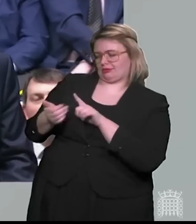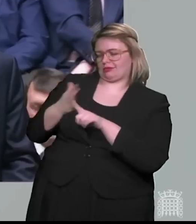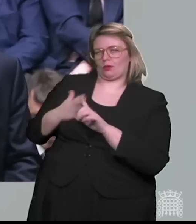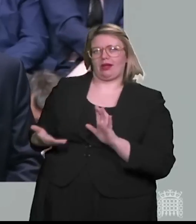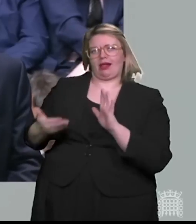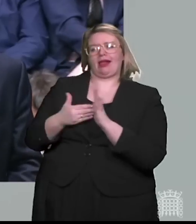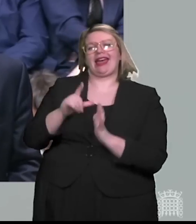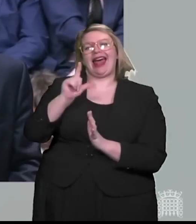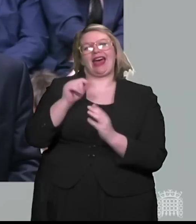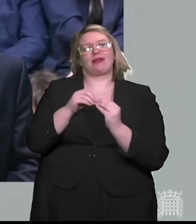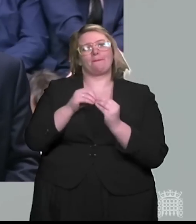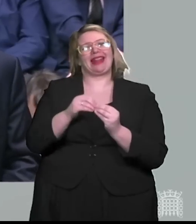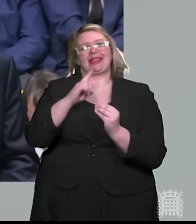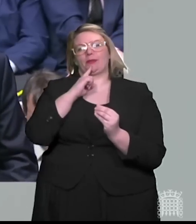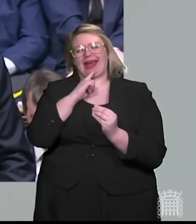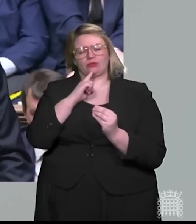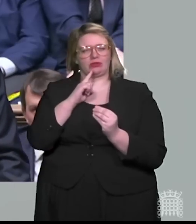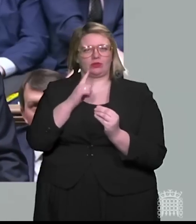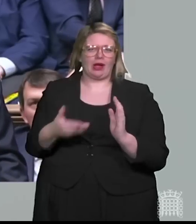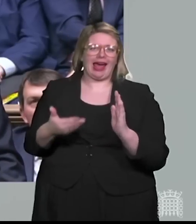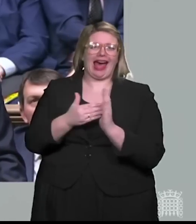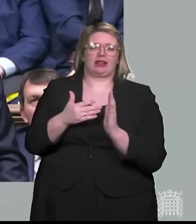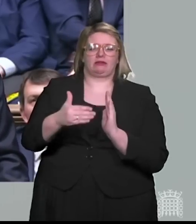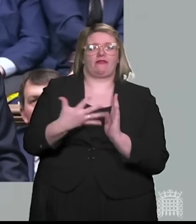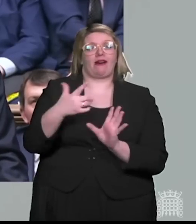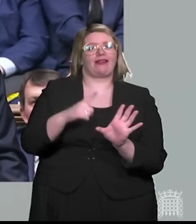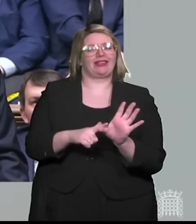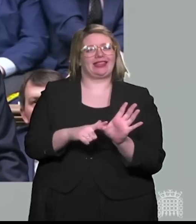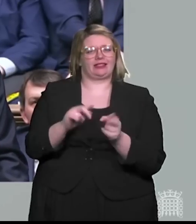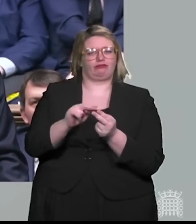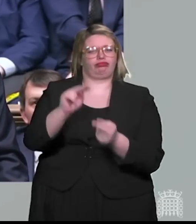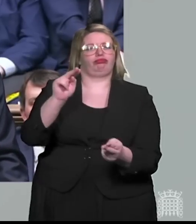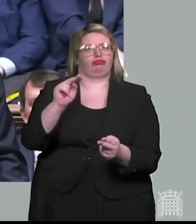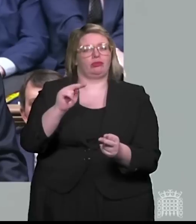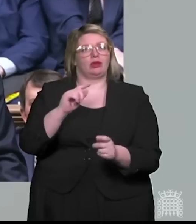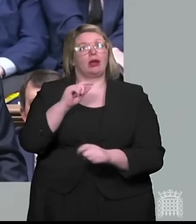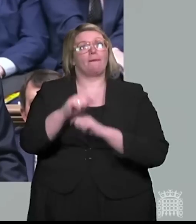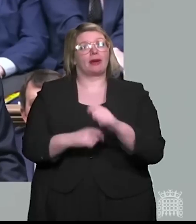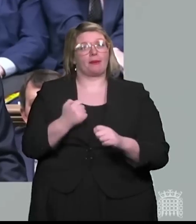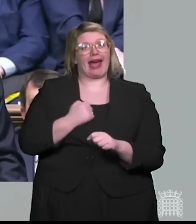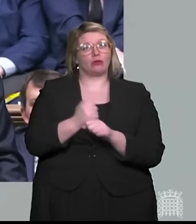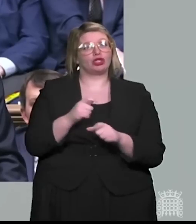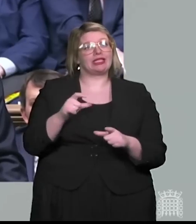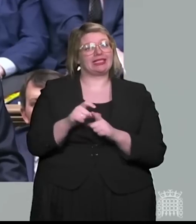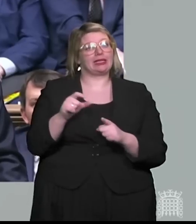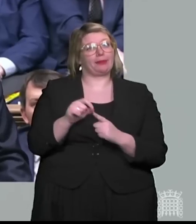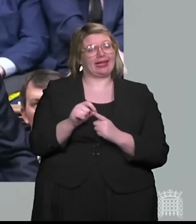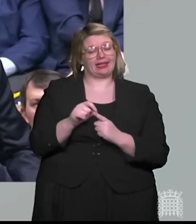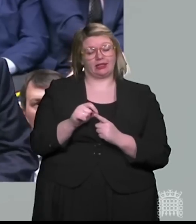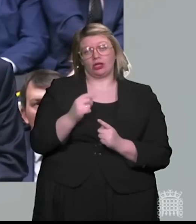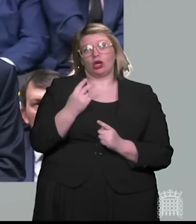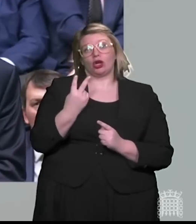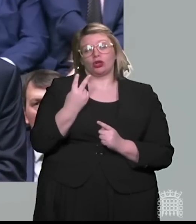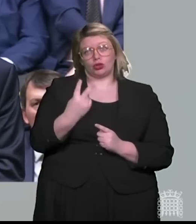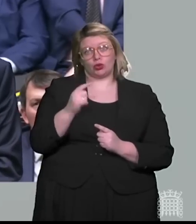billion to our defence budget over the next 5 years, and it will be nearly 2.25% of GDP by